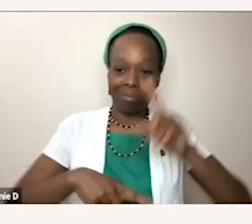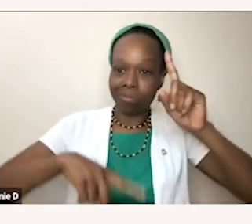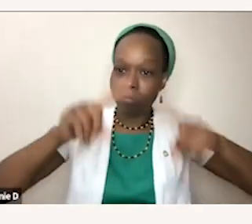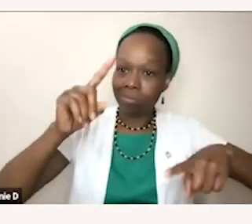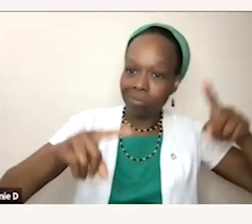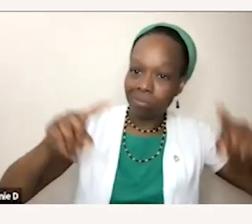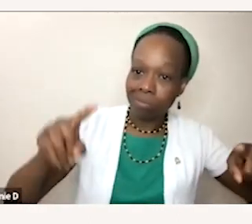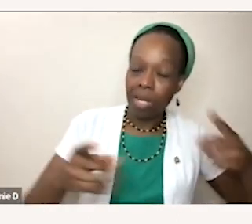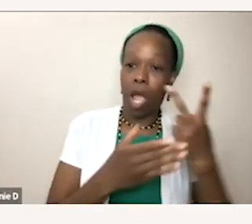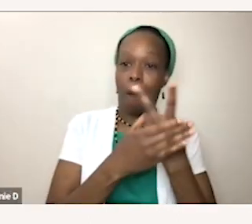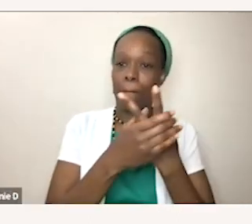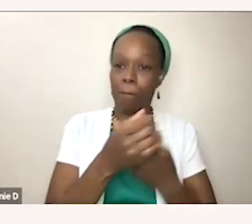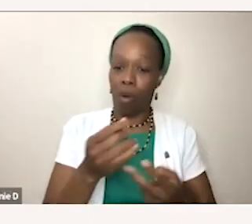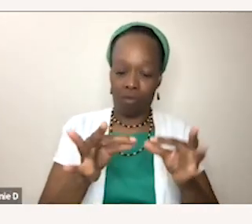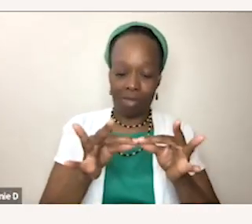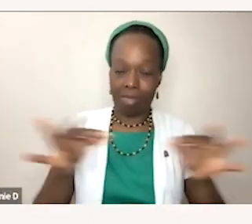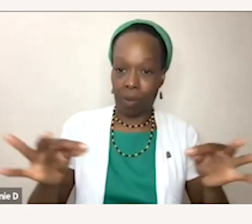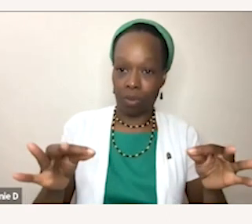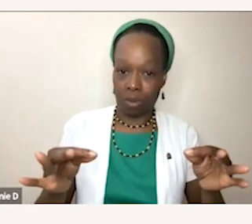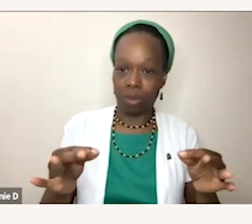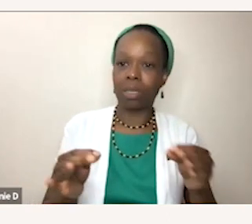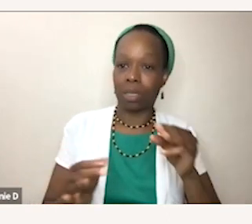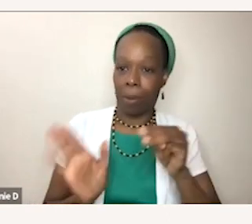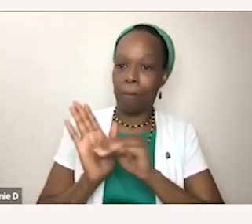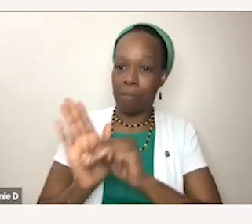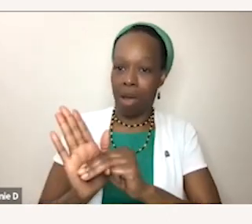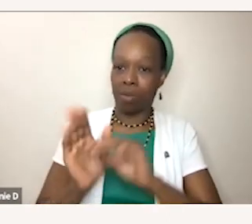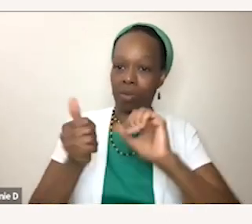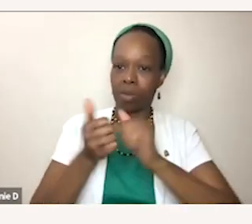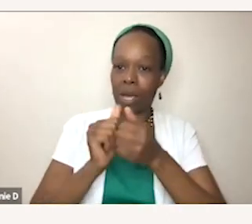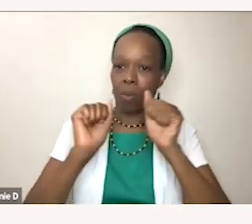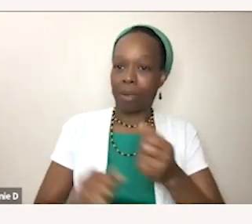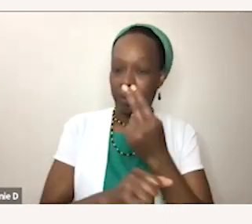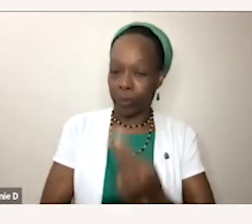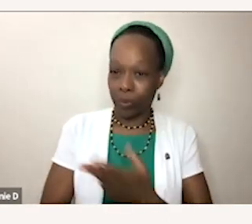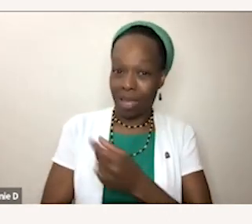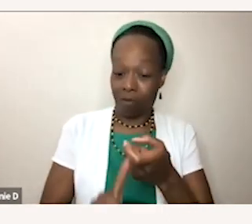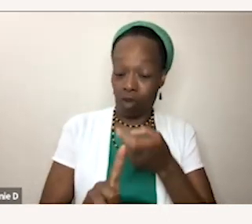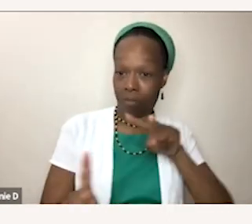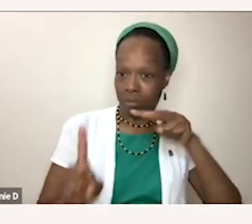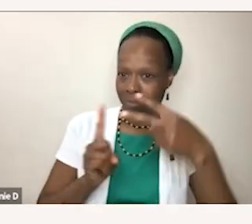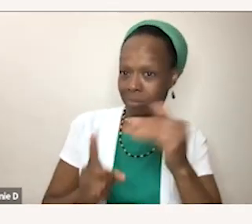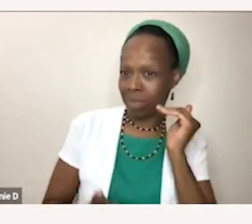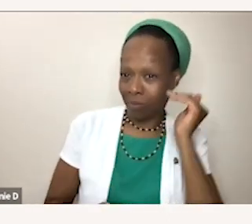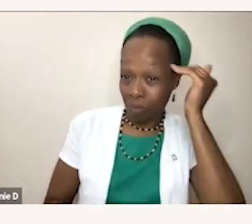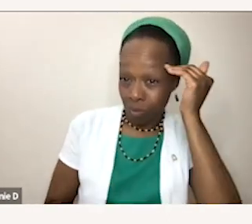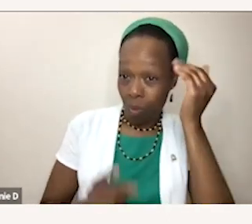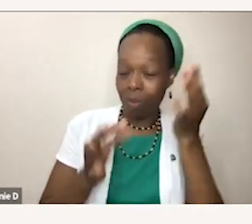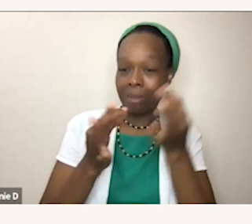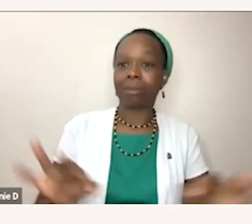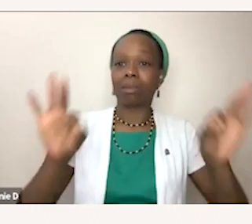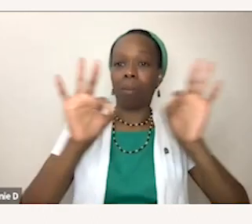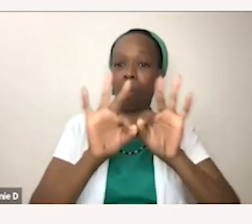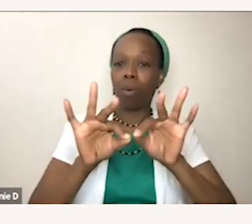how they can be used. And the most important thing to do as adults in the situation is to listen to